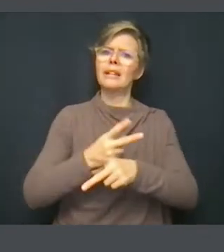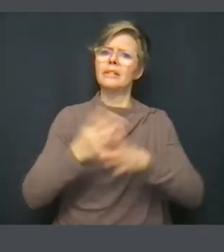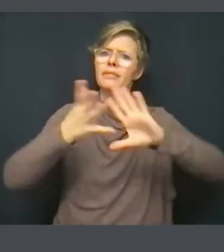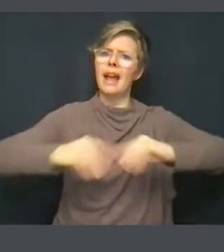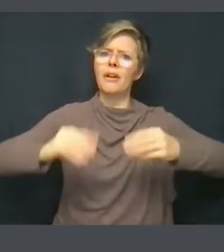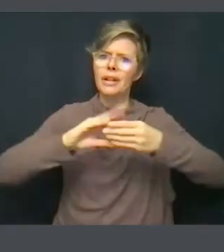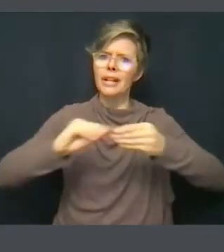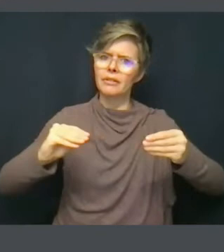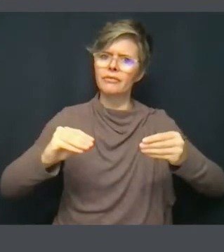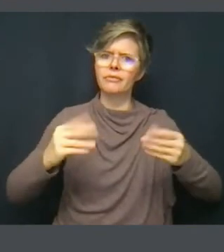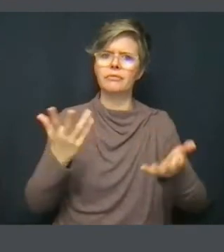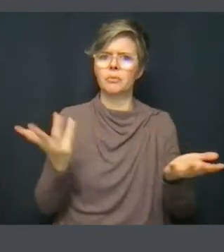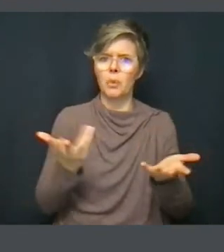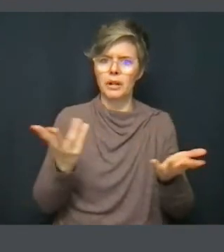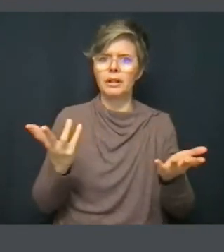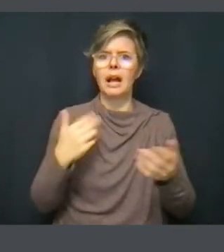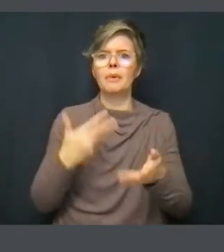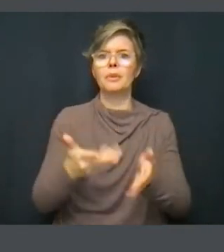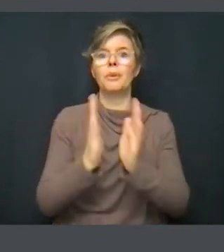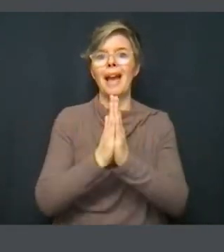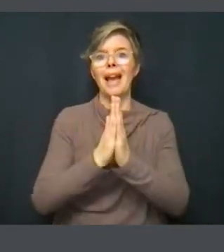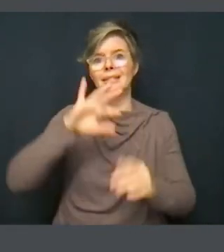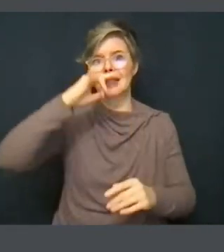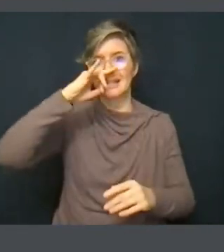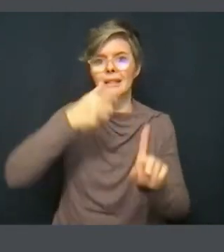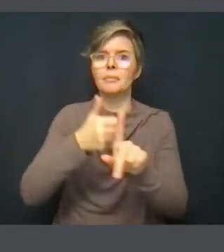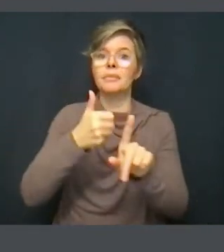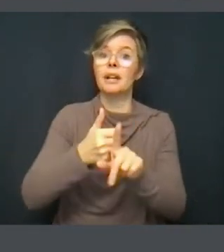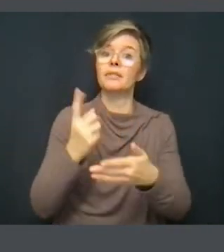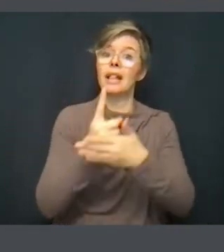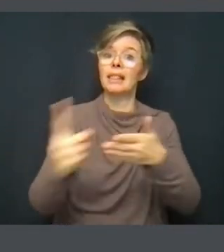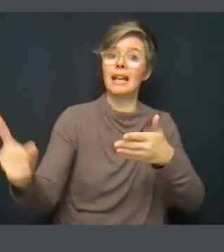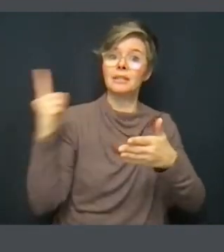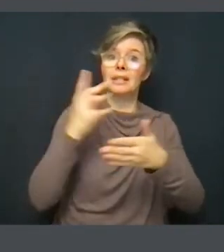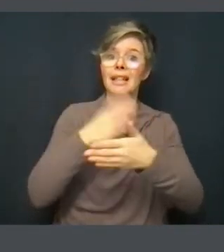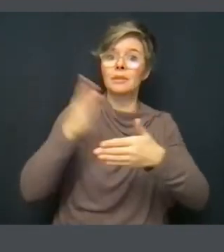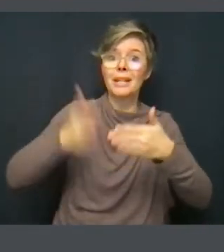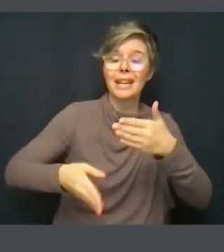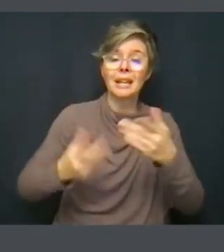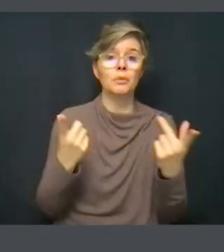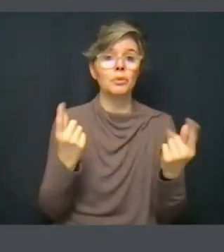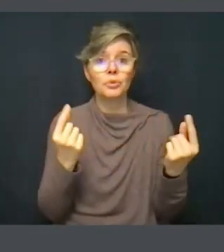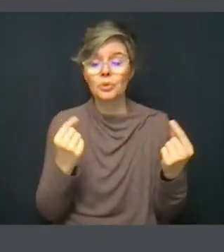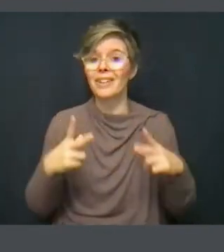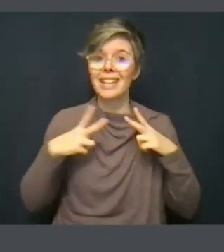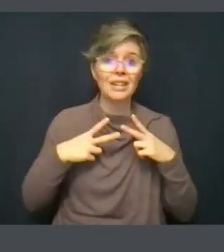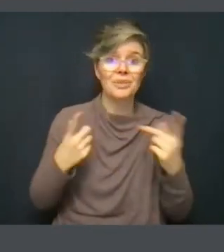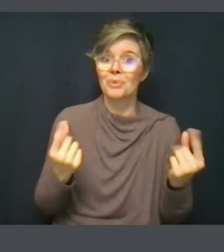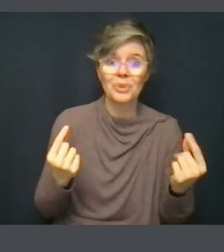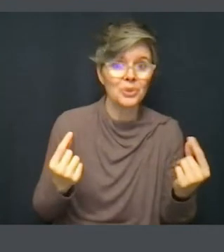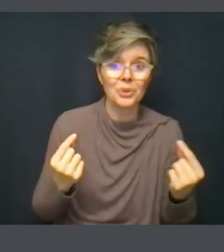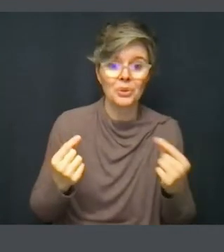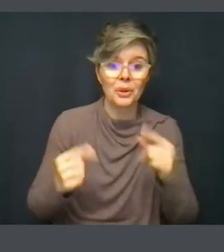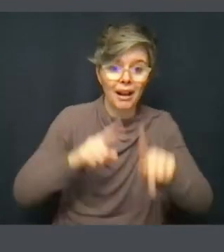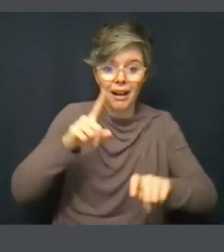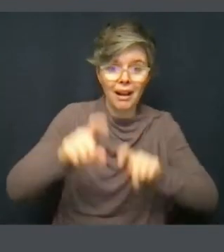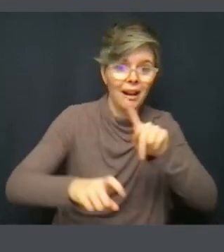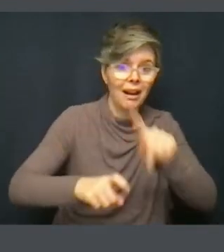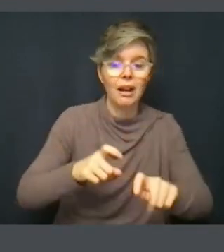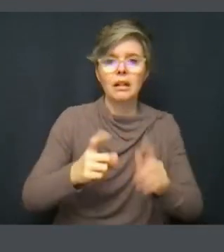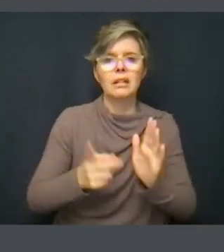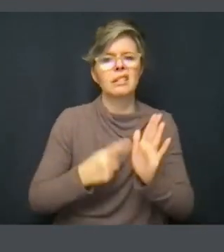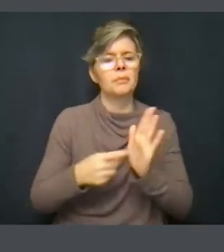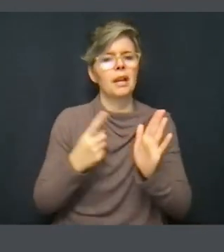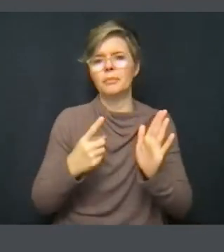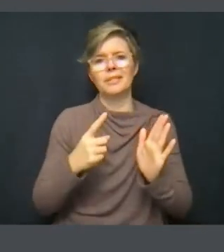like what they did last weekend or what they did on vacation, and that's okay. But there's some amount of disadvantages. So I'm